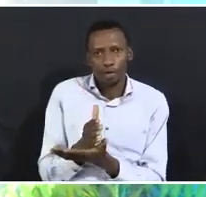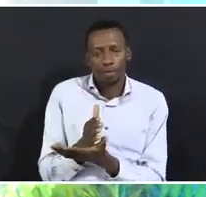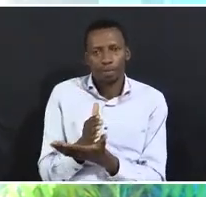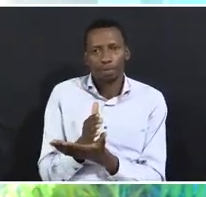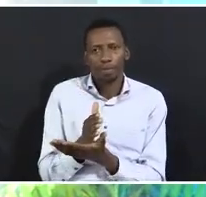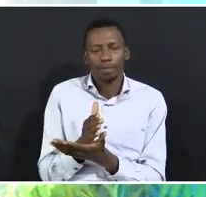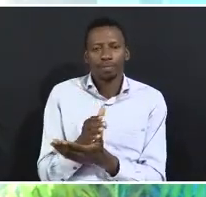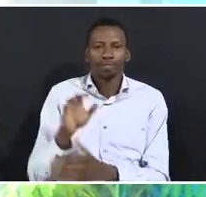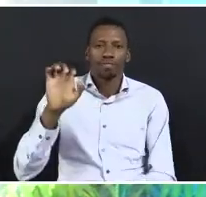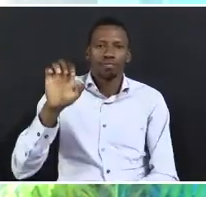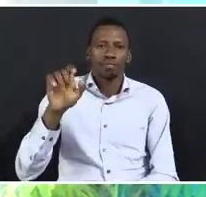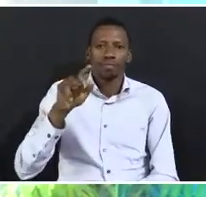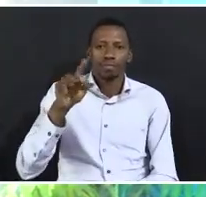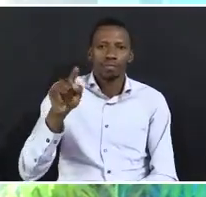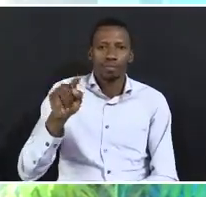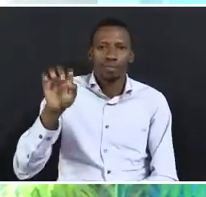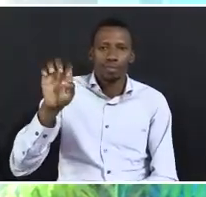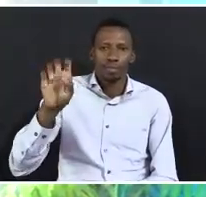Ezekiel